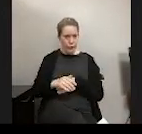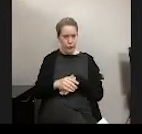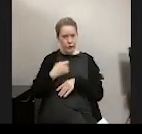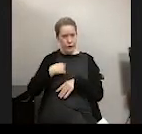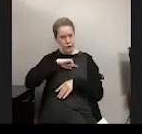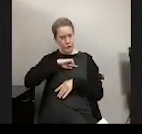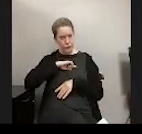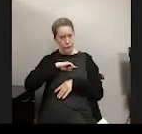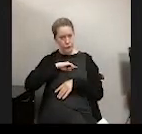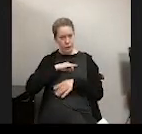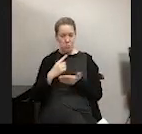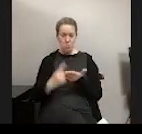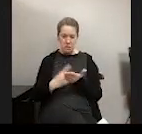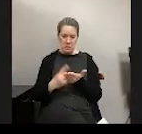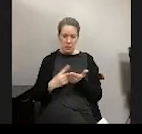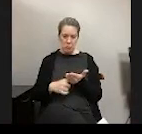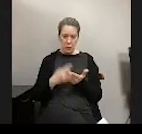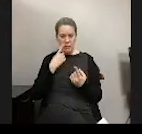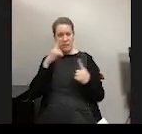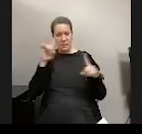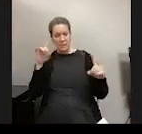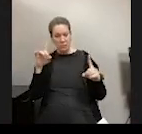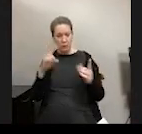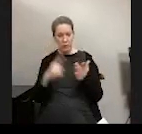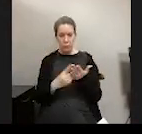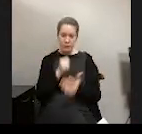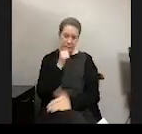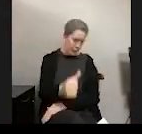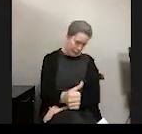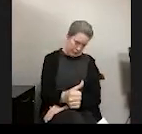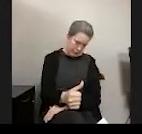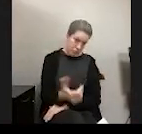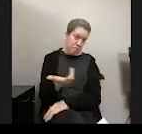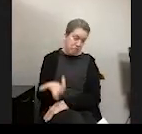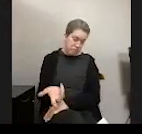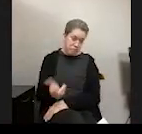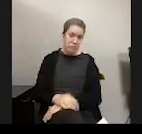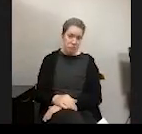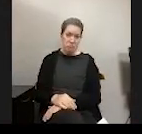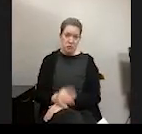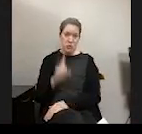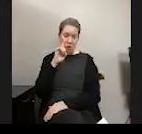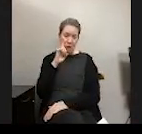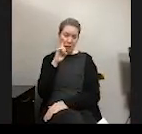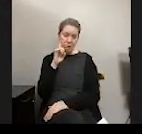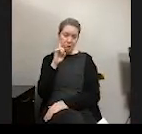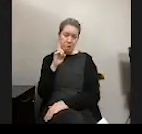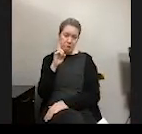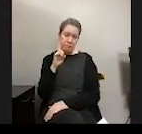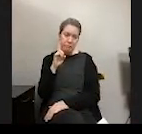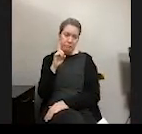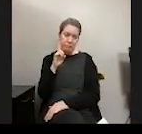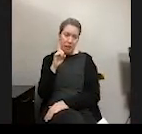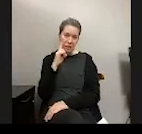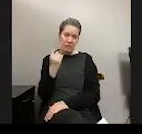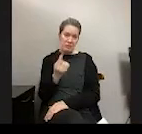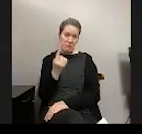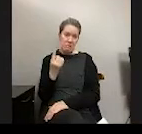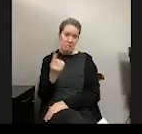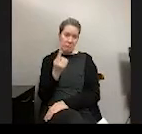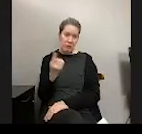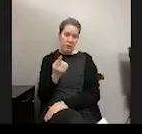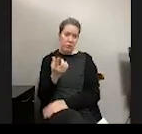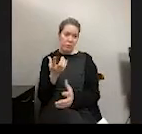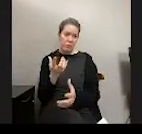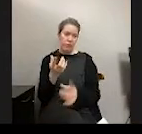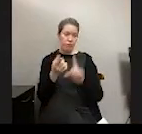sometimes it works really well and sometimes it just doesn't. So I think it's something that we definitely want to work on and are trying